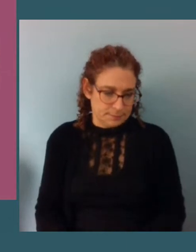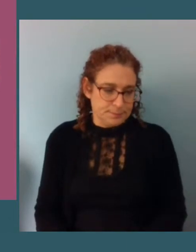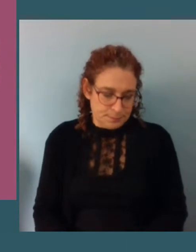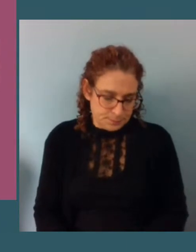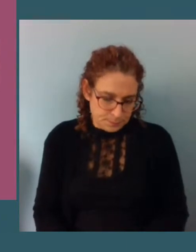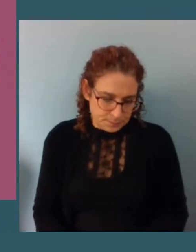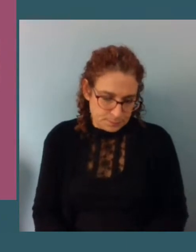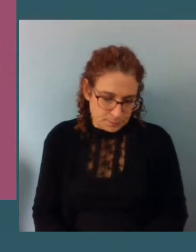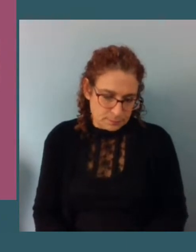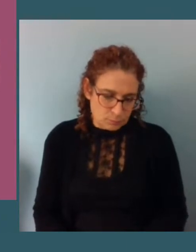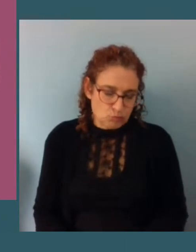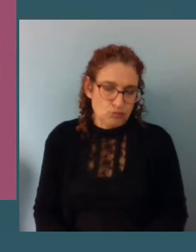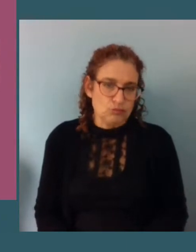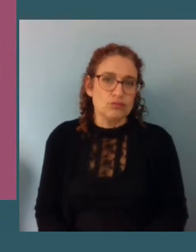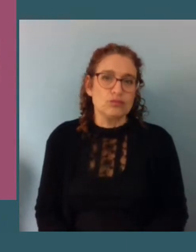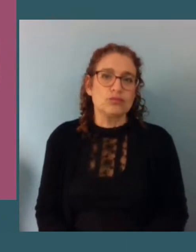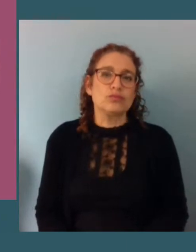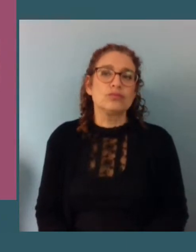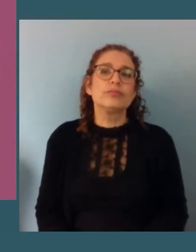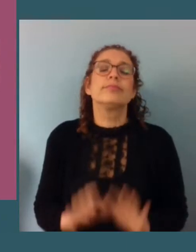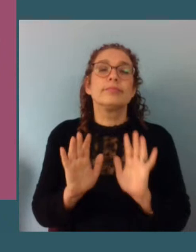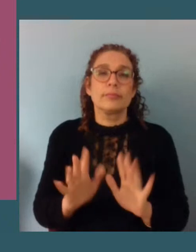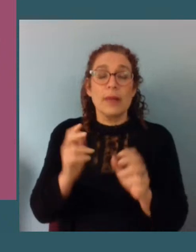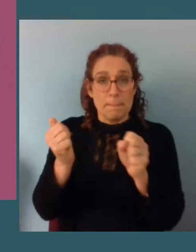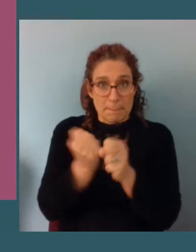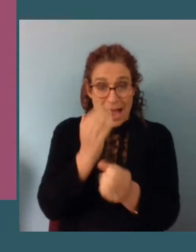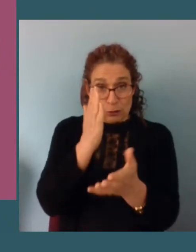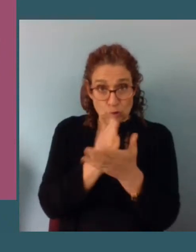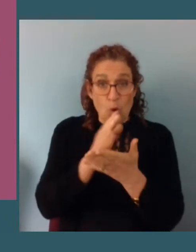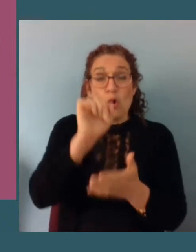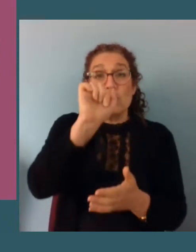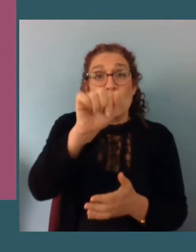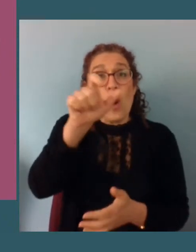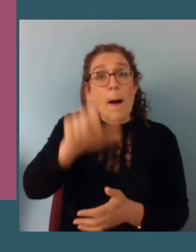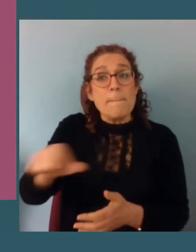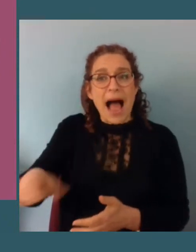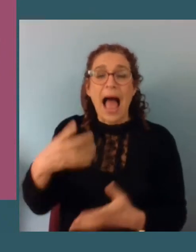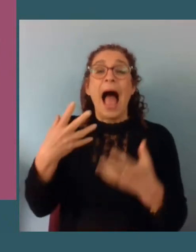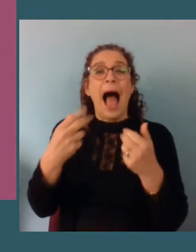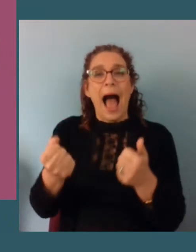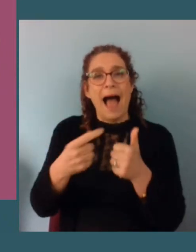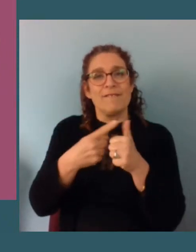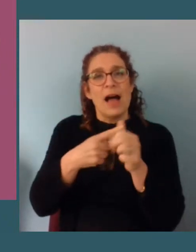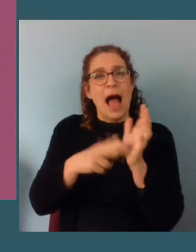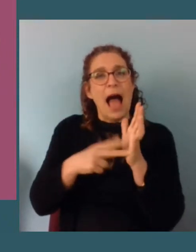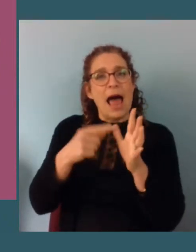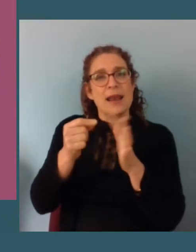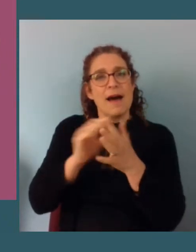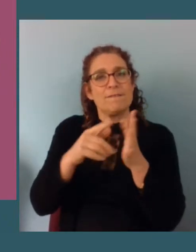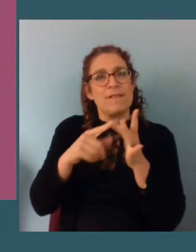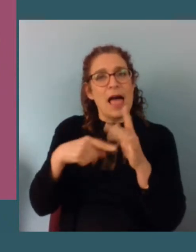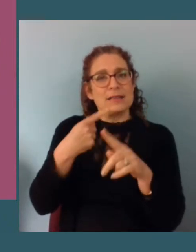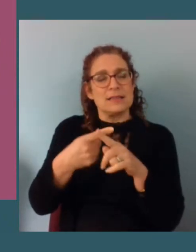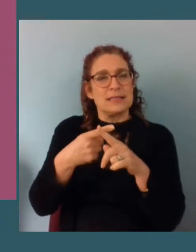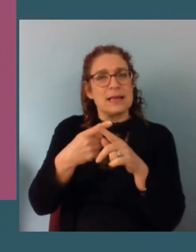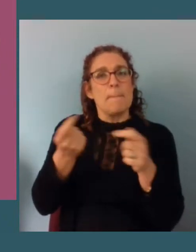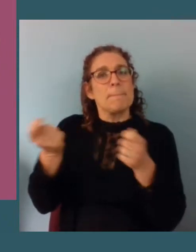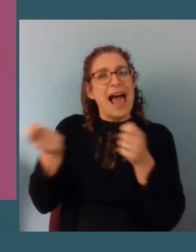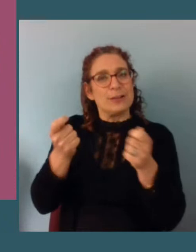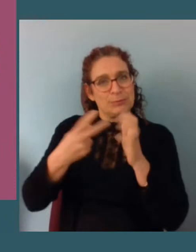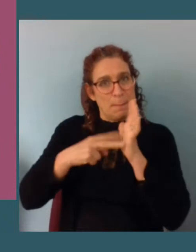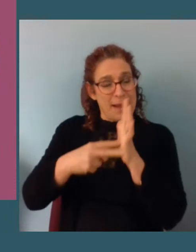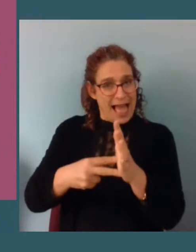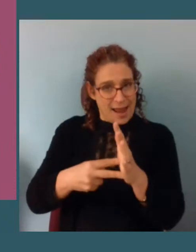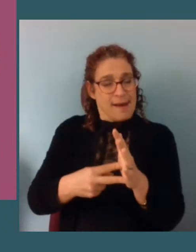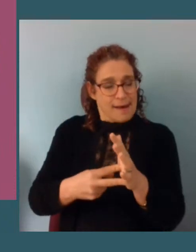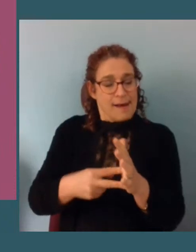Really simply, please ensure that your patients have an anaphylaxis management plan. There's some nice studies which have shown